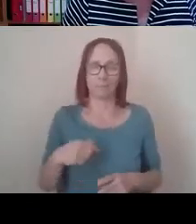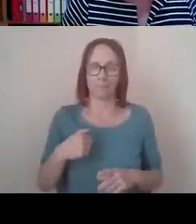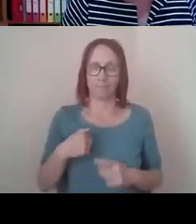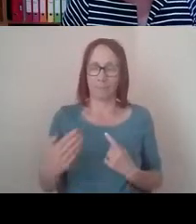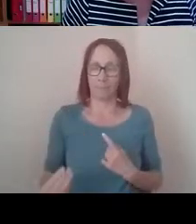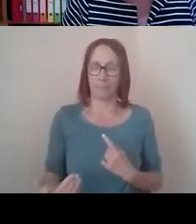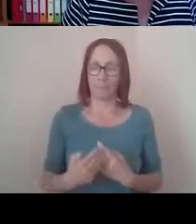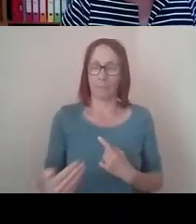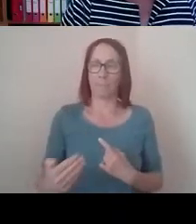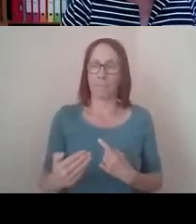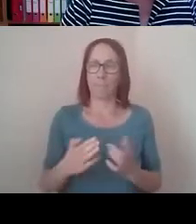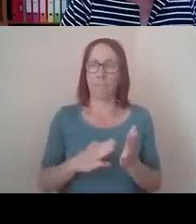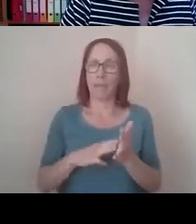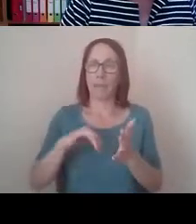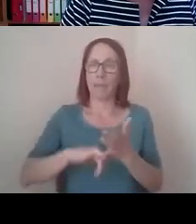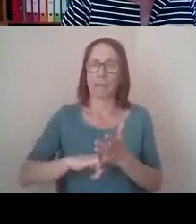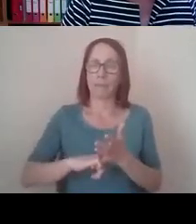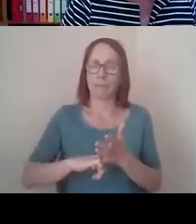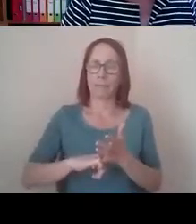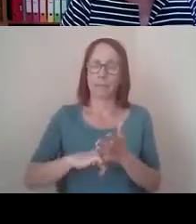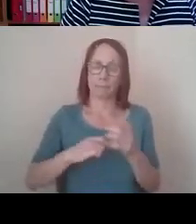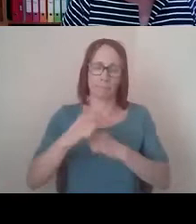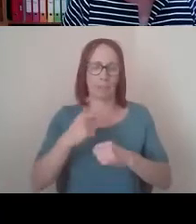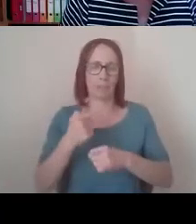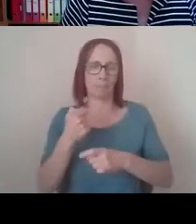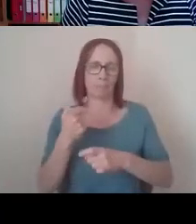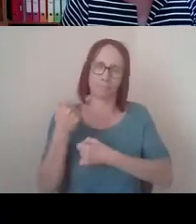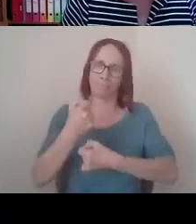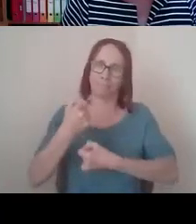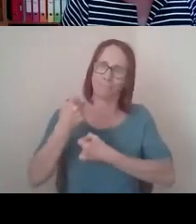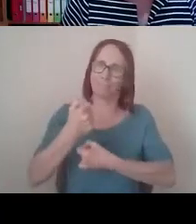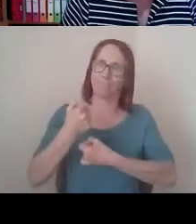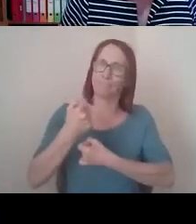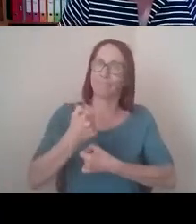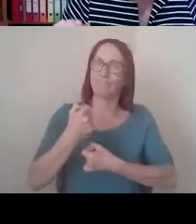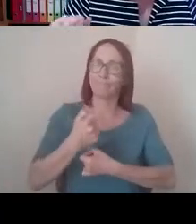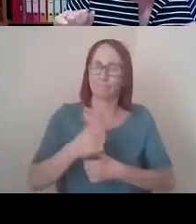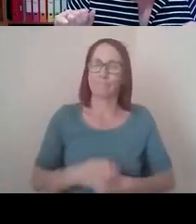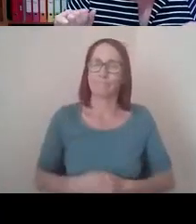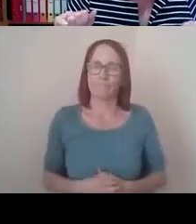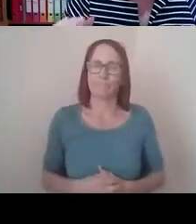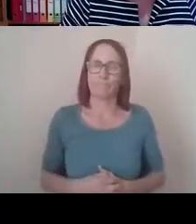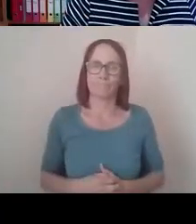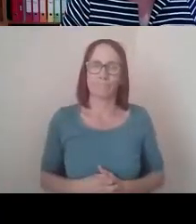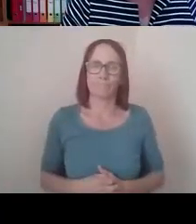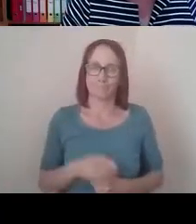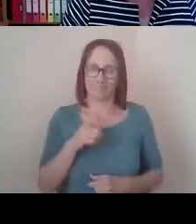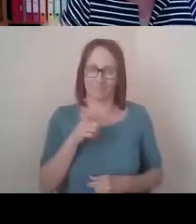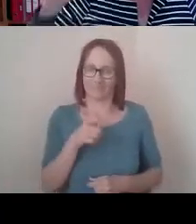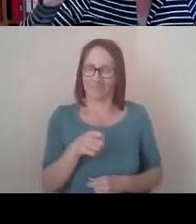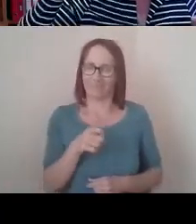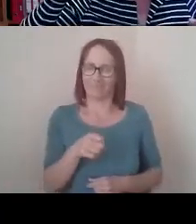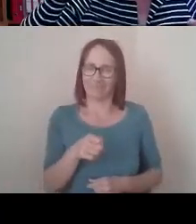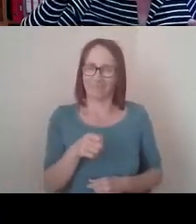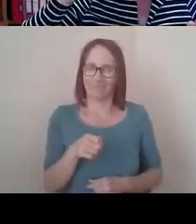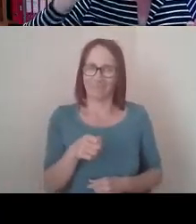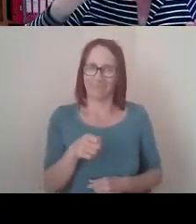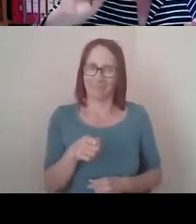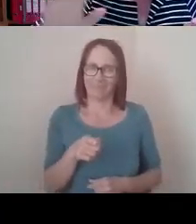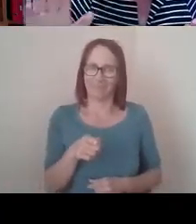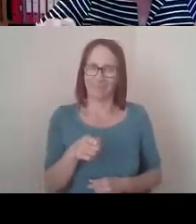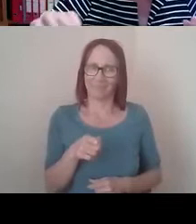diagnosed with MS. I became an active campaigner for MS. And it was through that